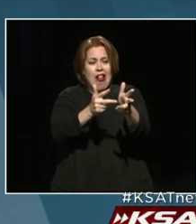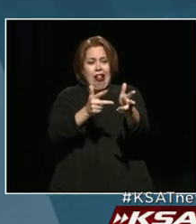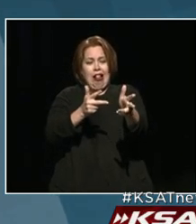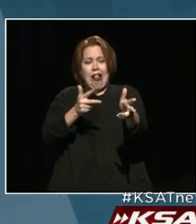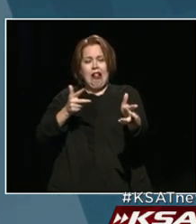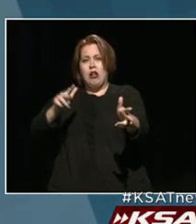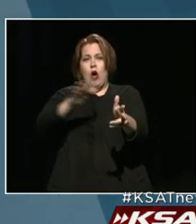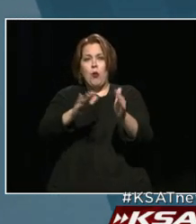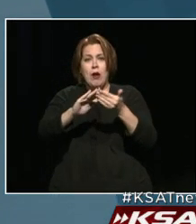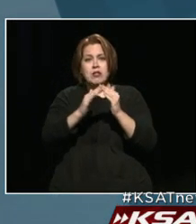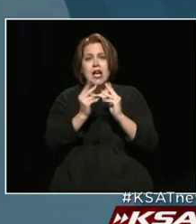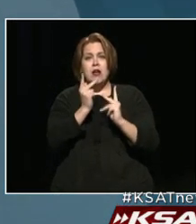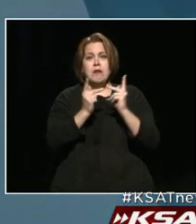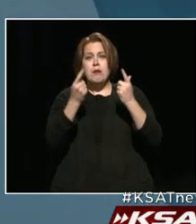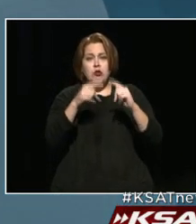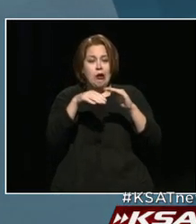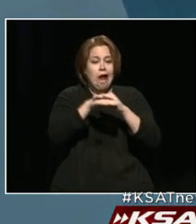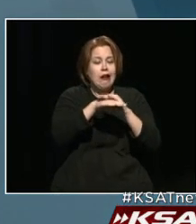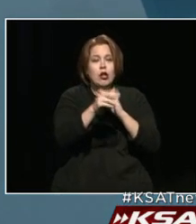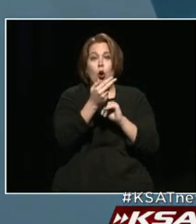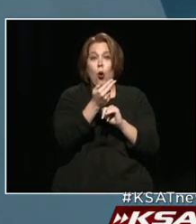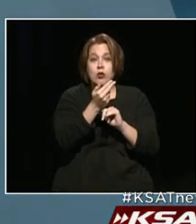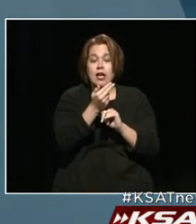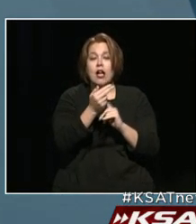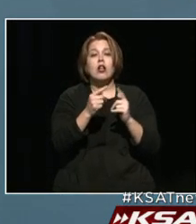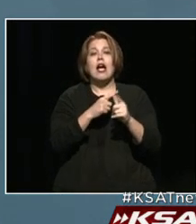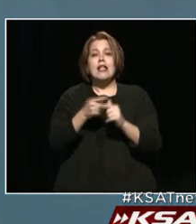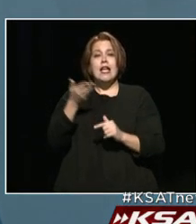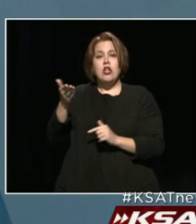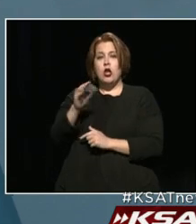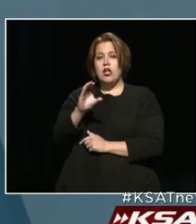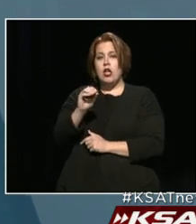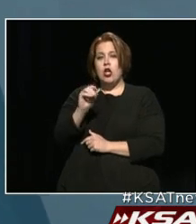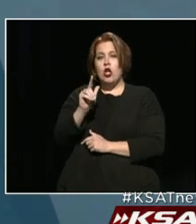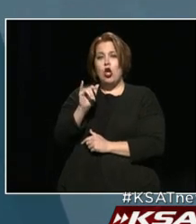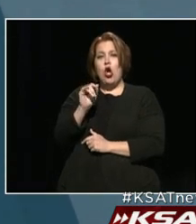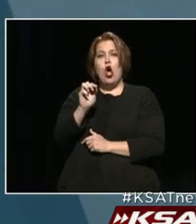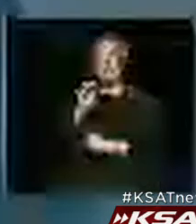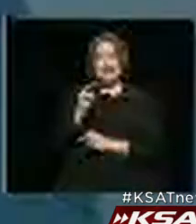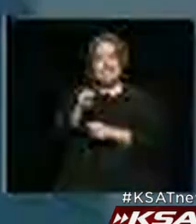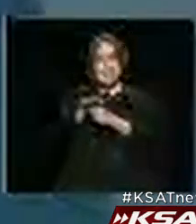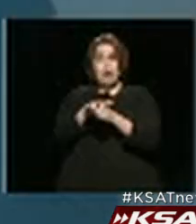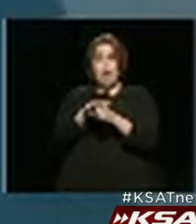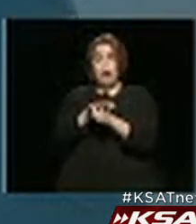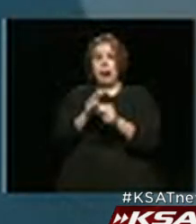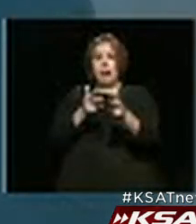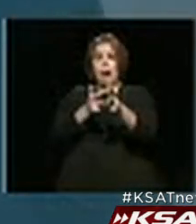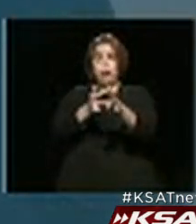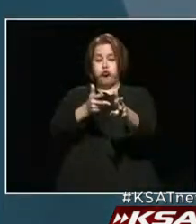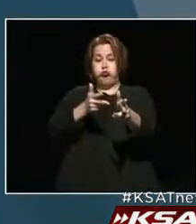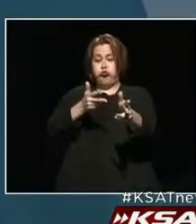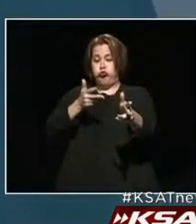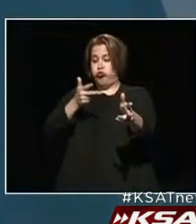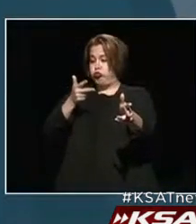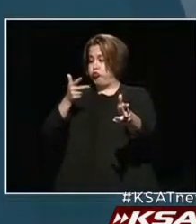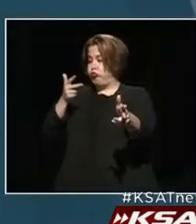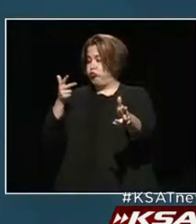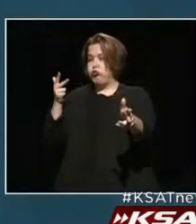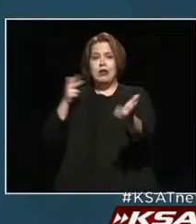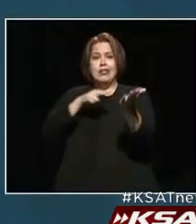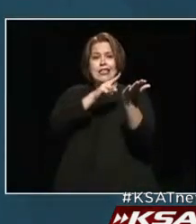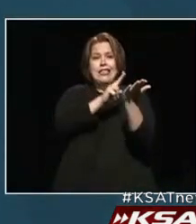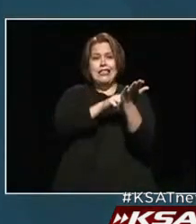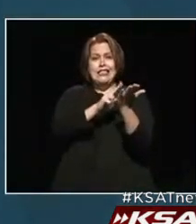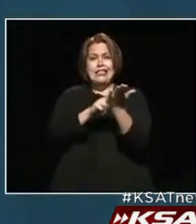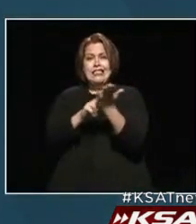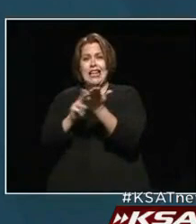town with people trying to get in the hotel, and then out at the Coliseum grounds, there's a long line of cars that are signing up to be able